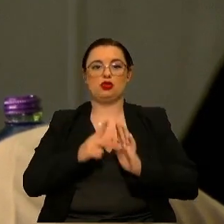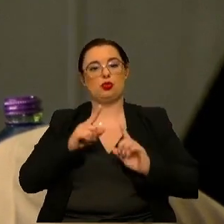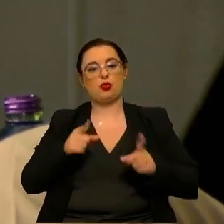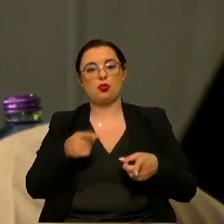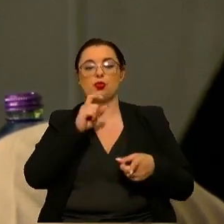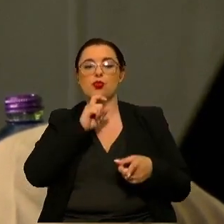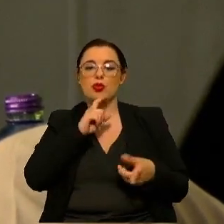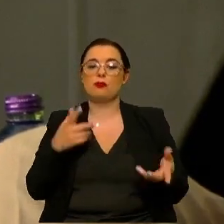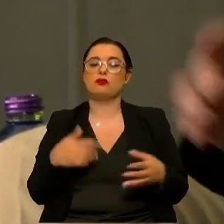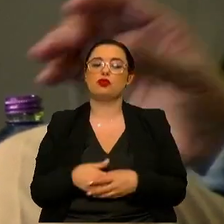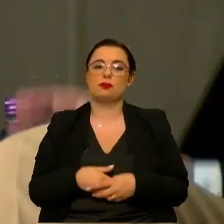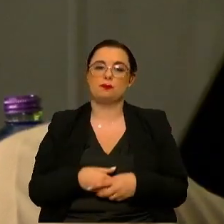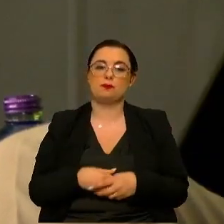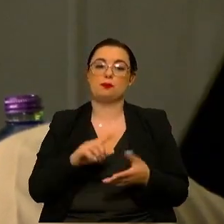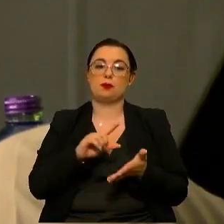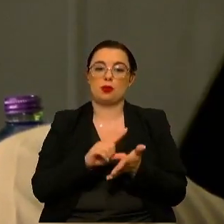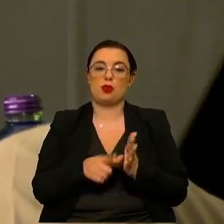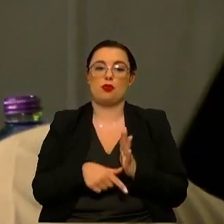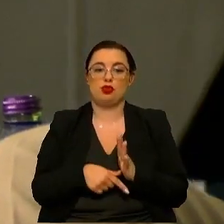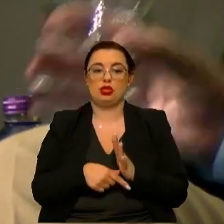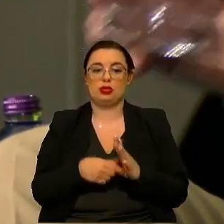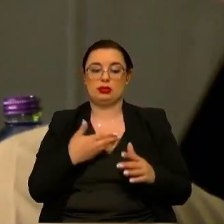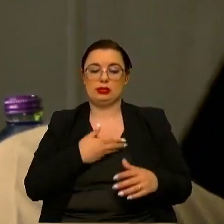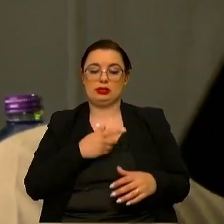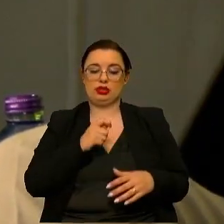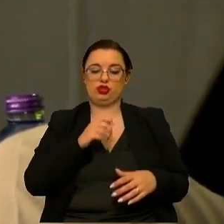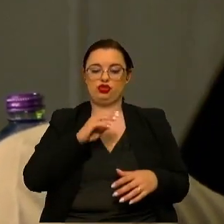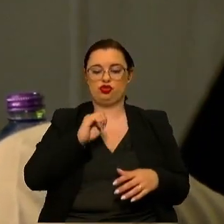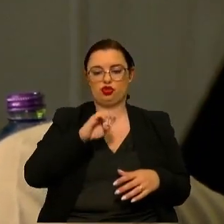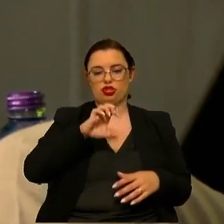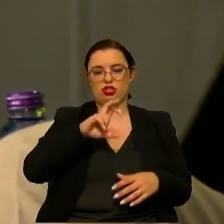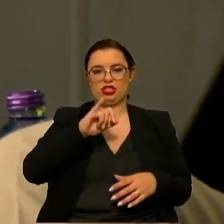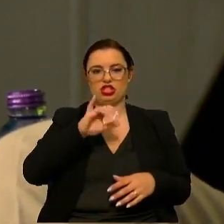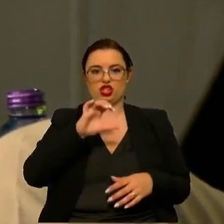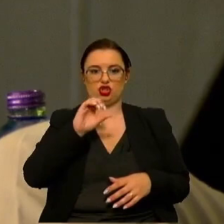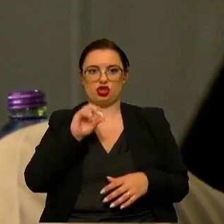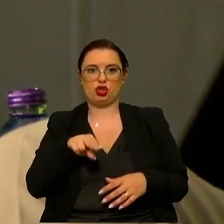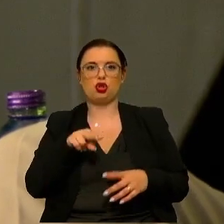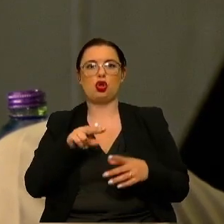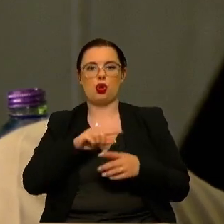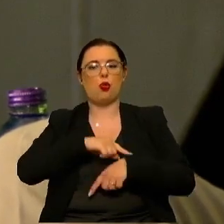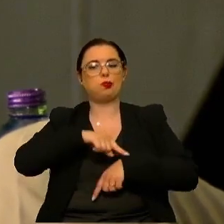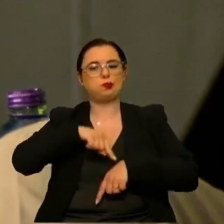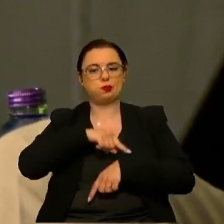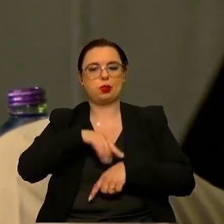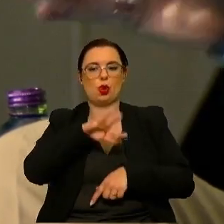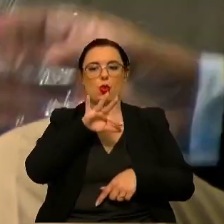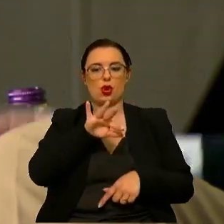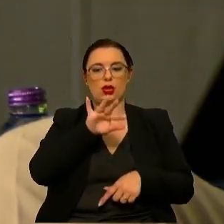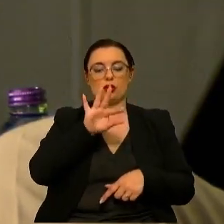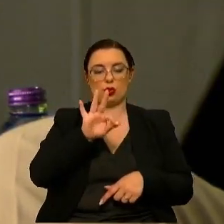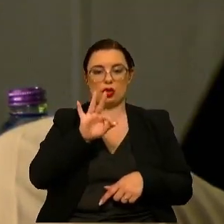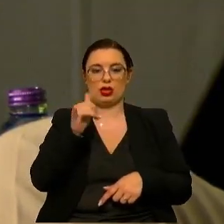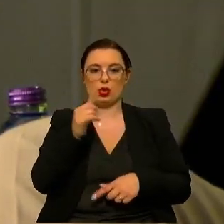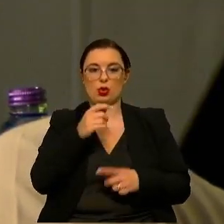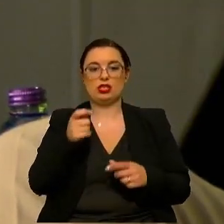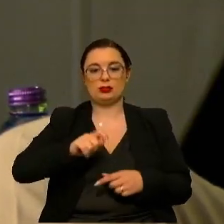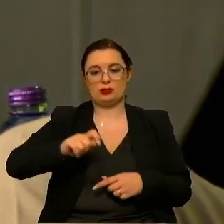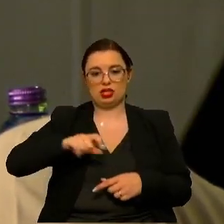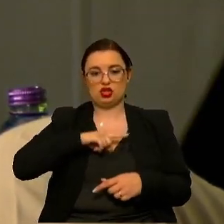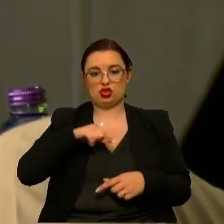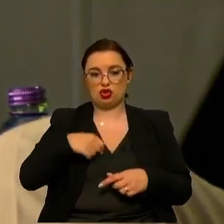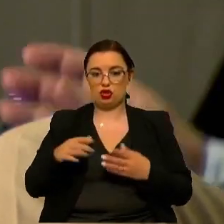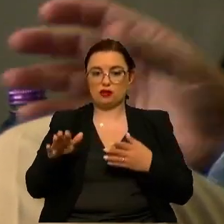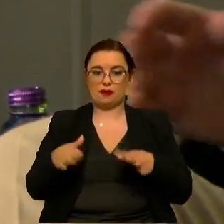also benefit from the technology and its implementation. The discretion project is a long